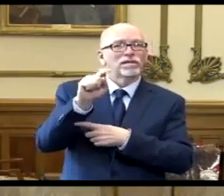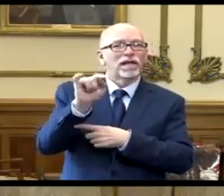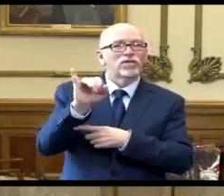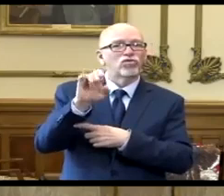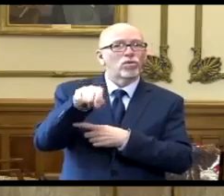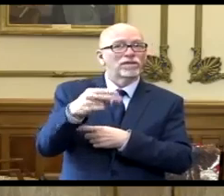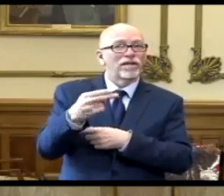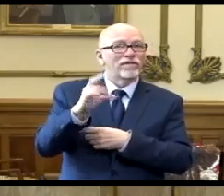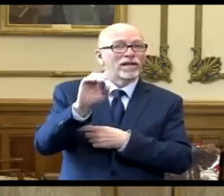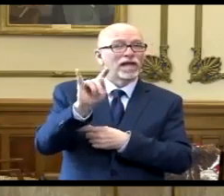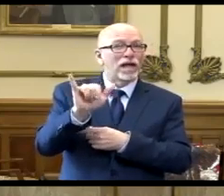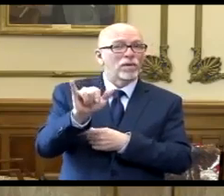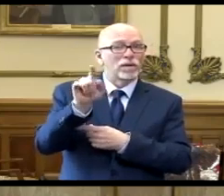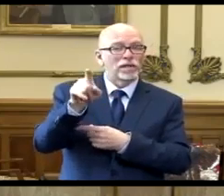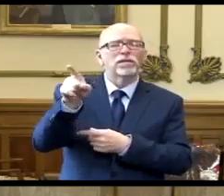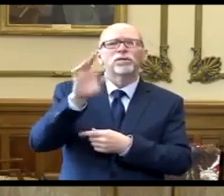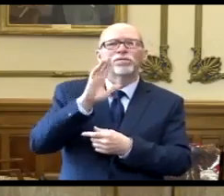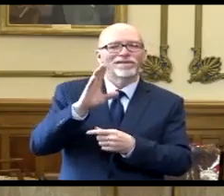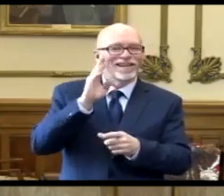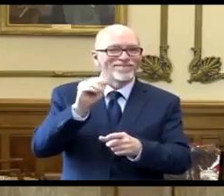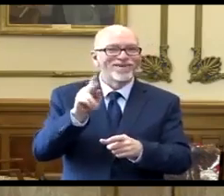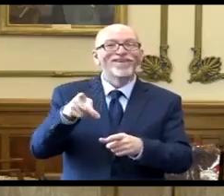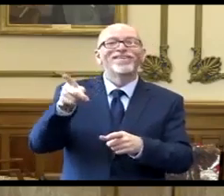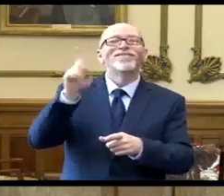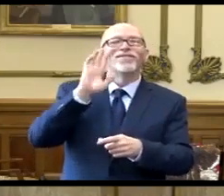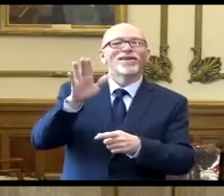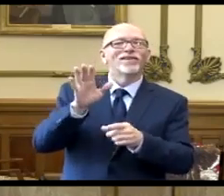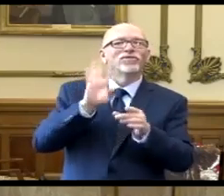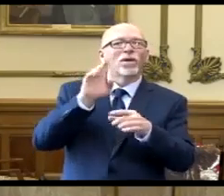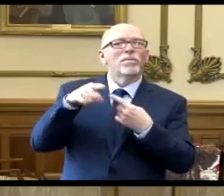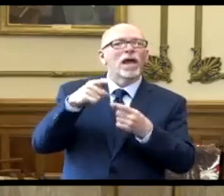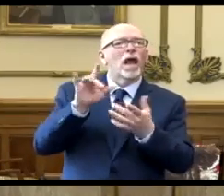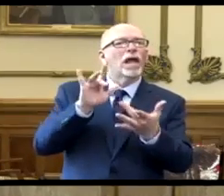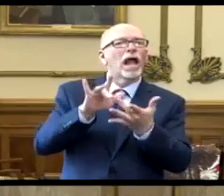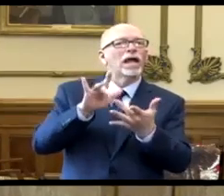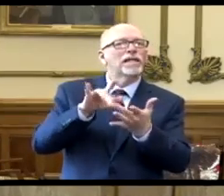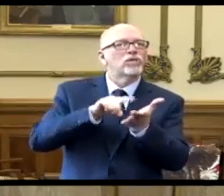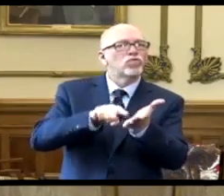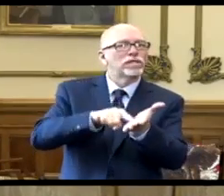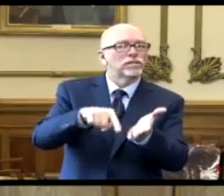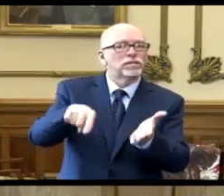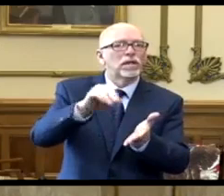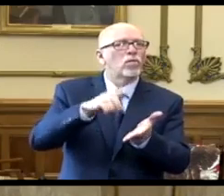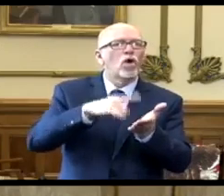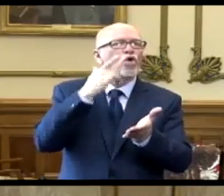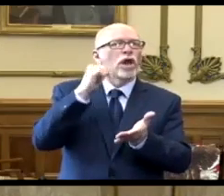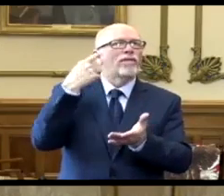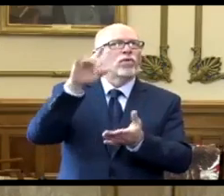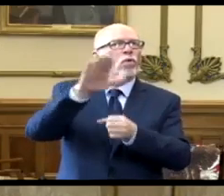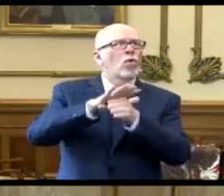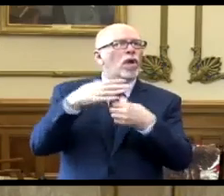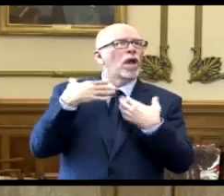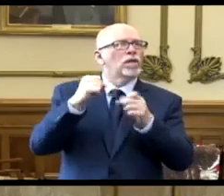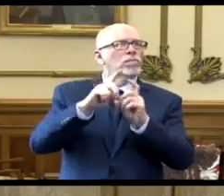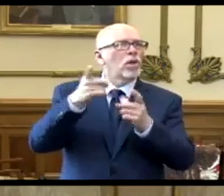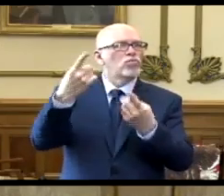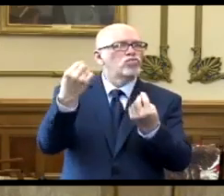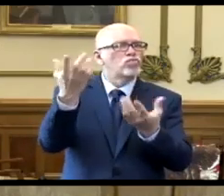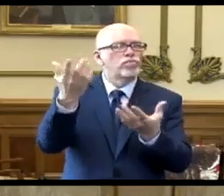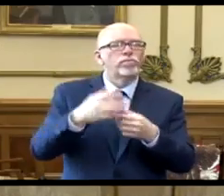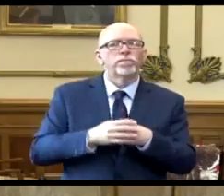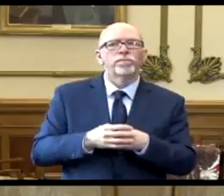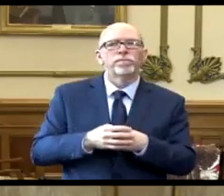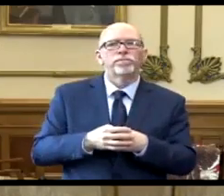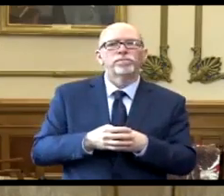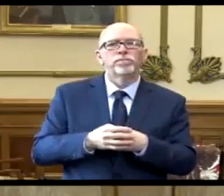County. He's gonna talk with us today, hi Mark, about contact tracing and what that's looked like at the local health department level. And as